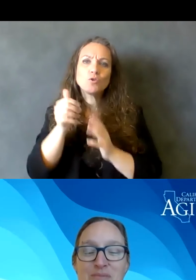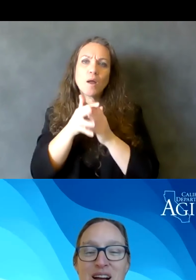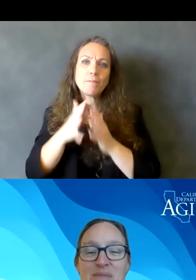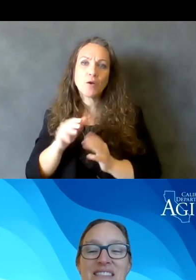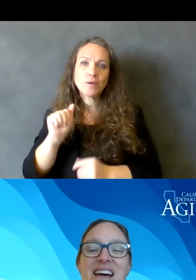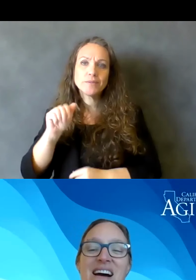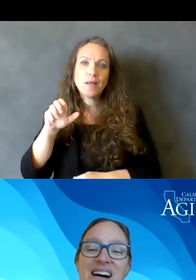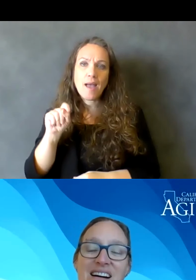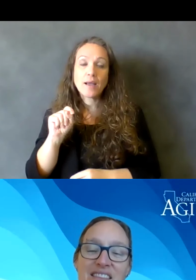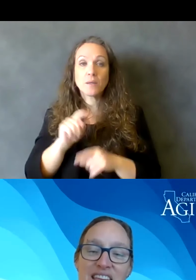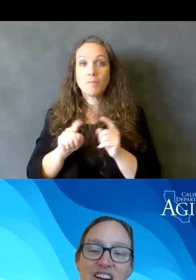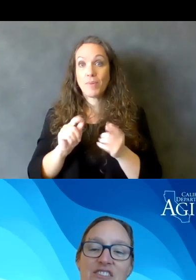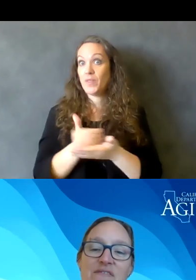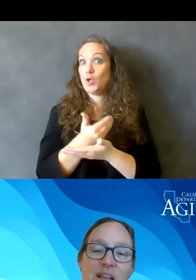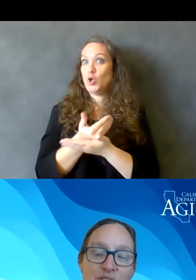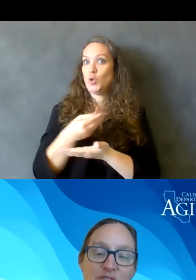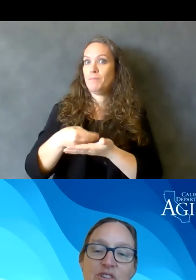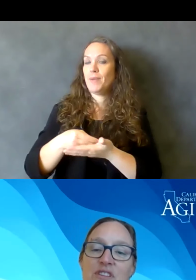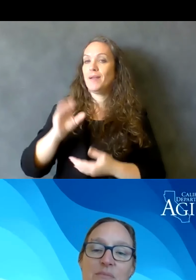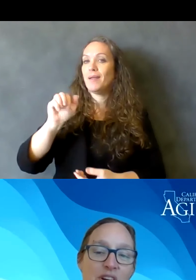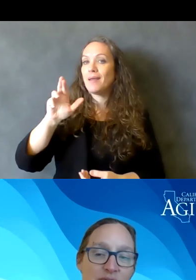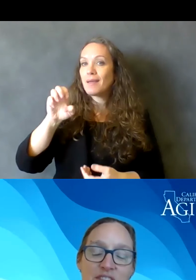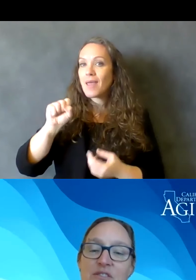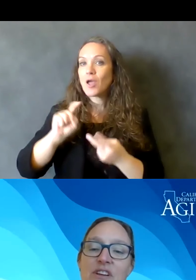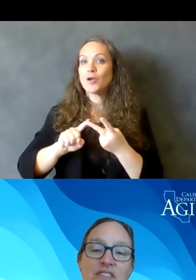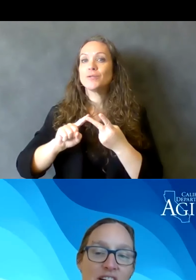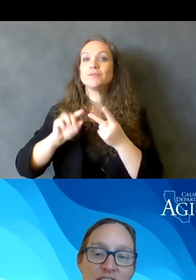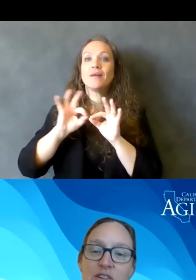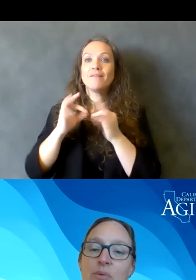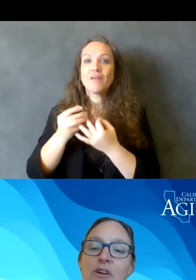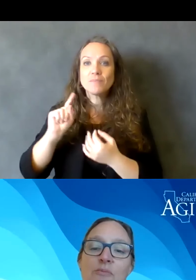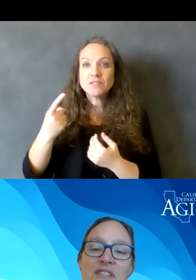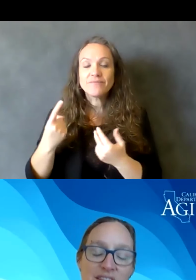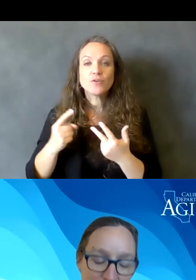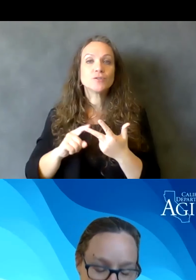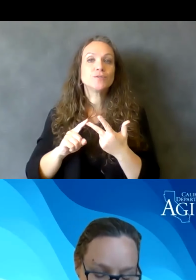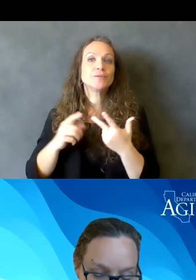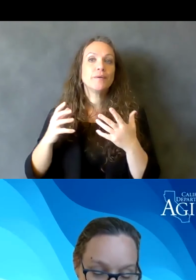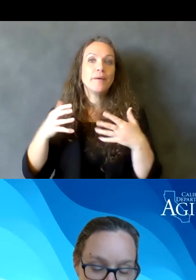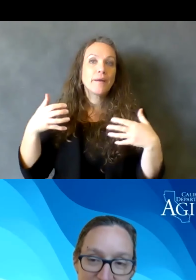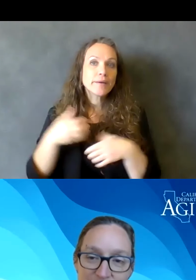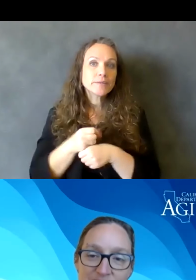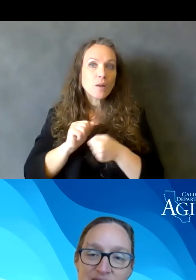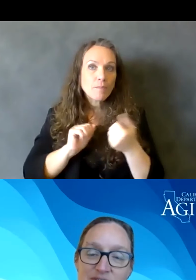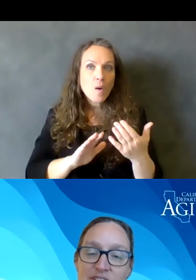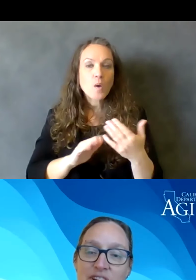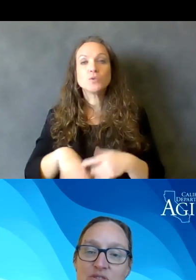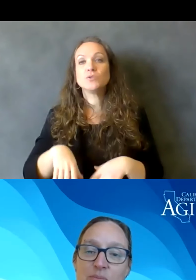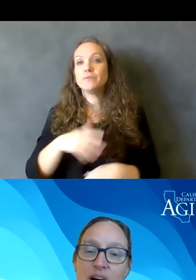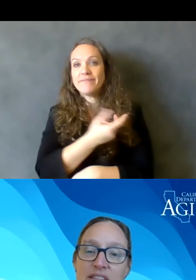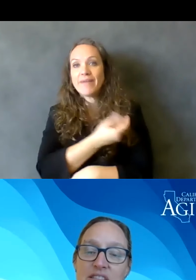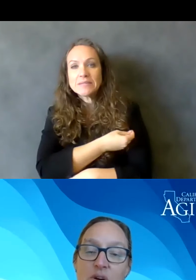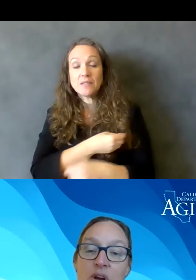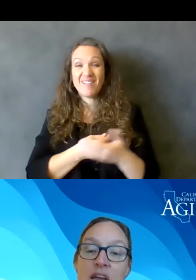heard about from Thomas, the CARES, the Families First, the American Rescue, the Consolidated Approach, the vaccine, 5 different